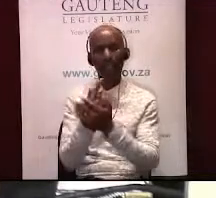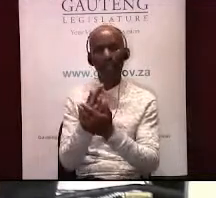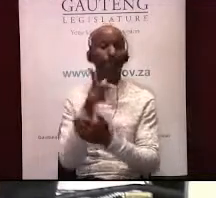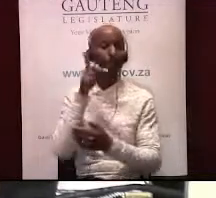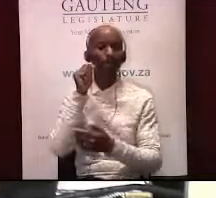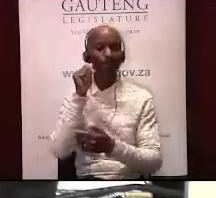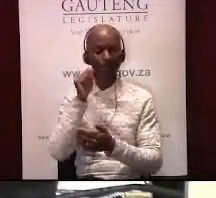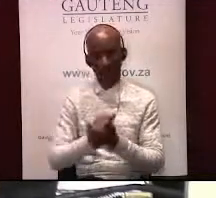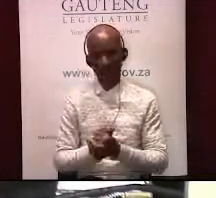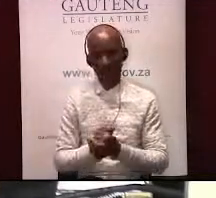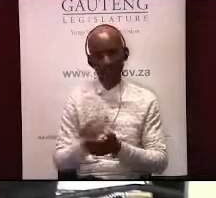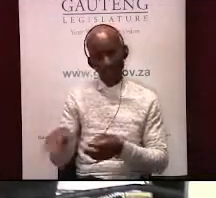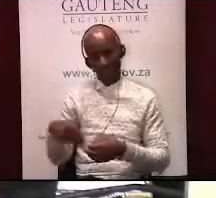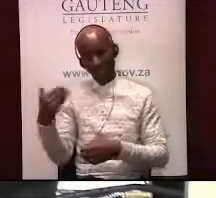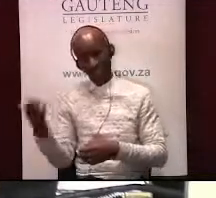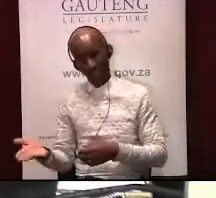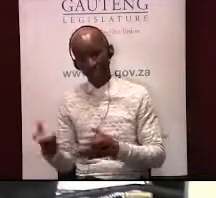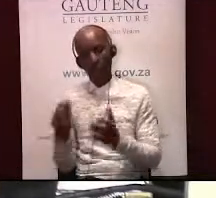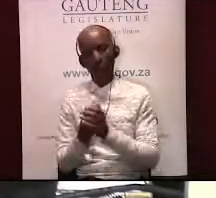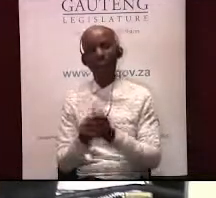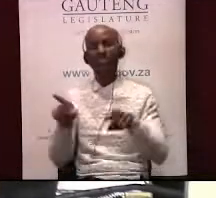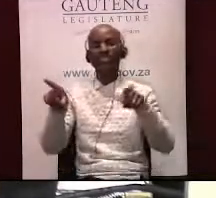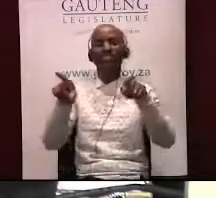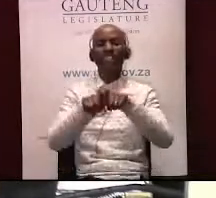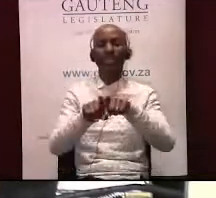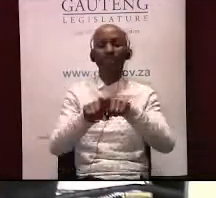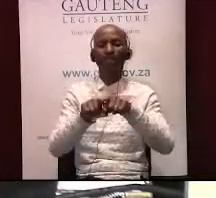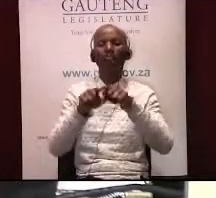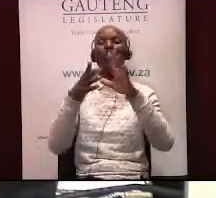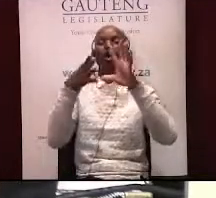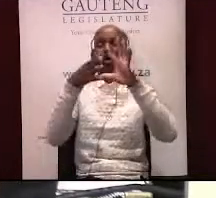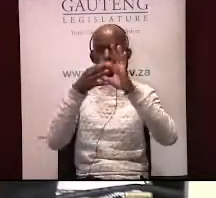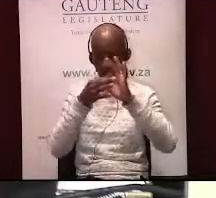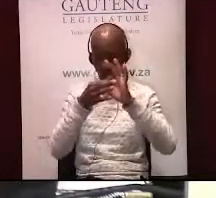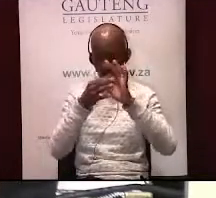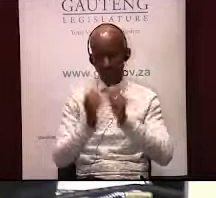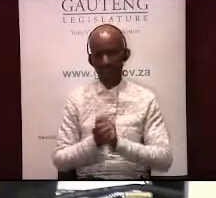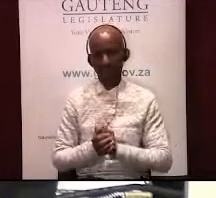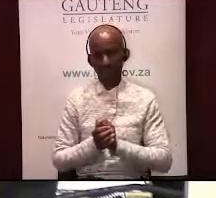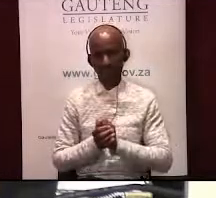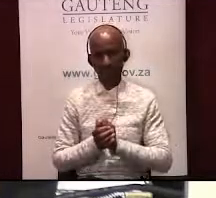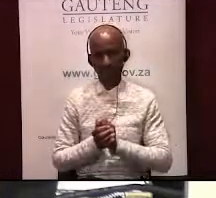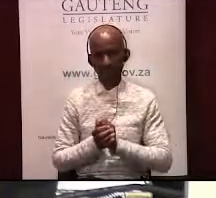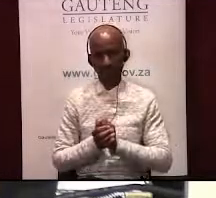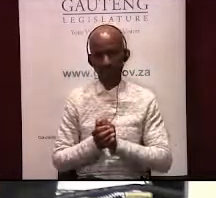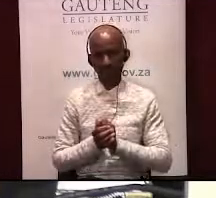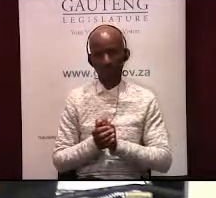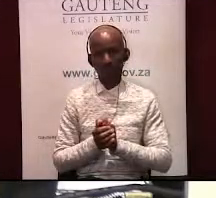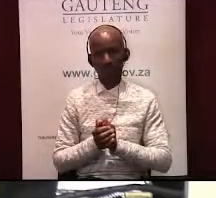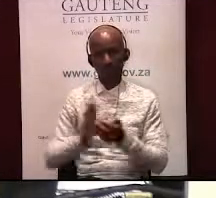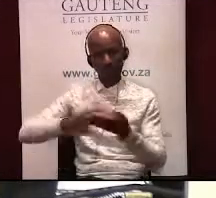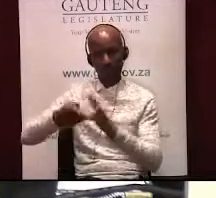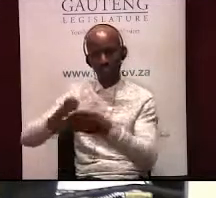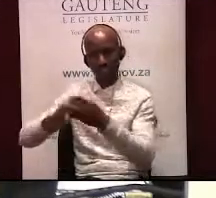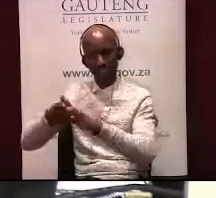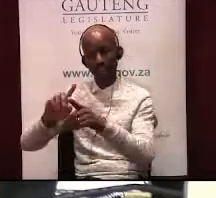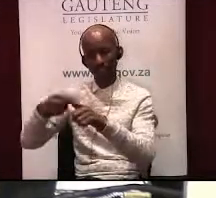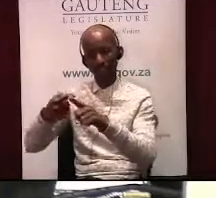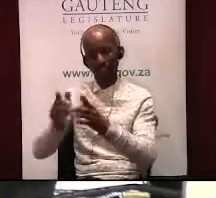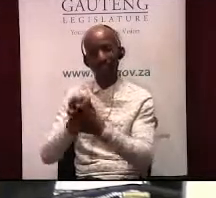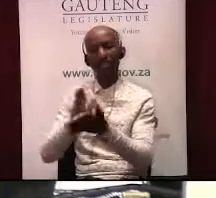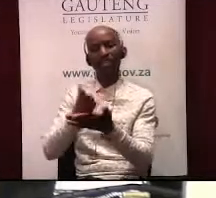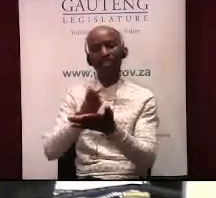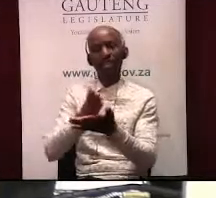men either living along with the same in the same households or in the community, or even